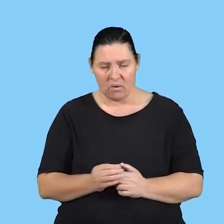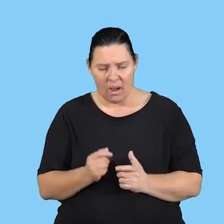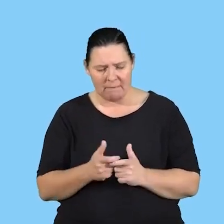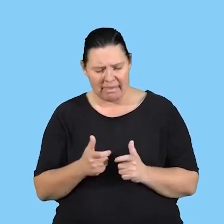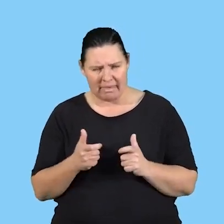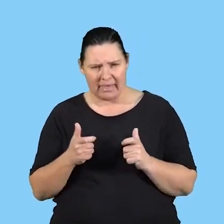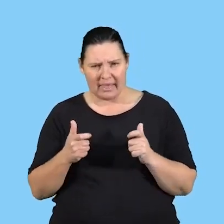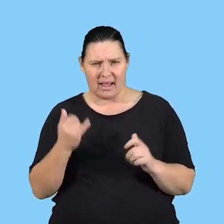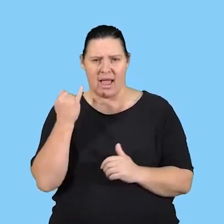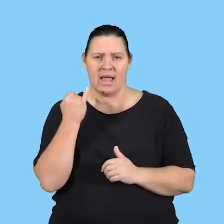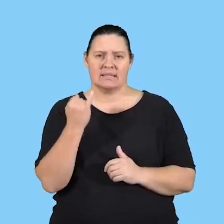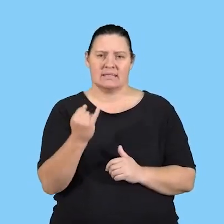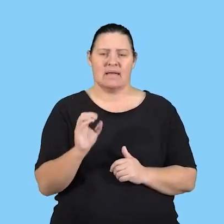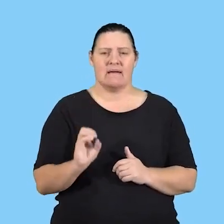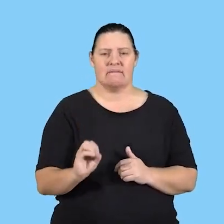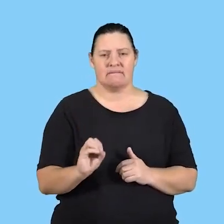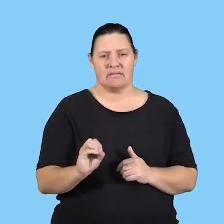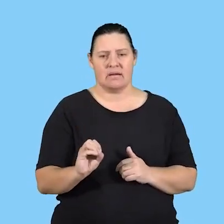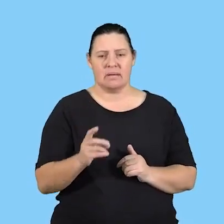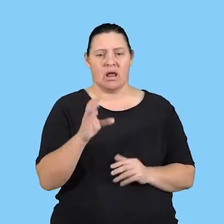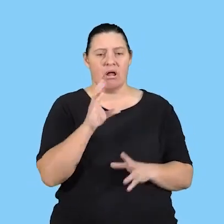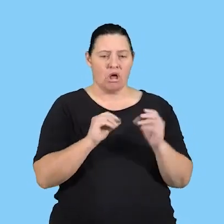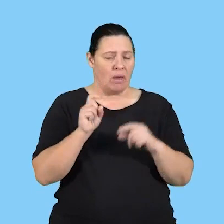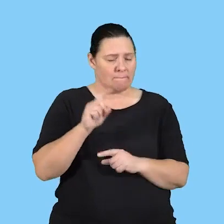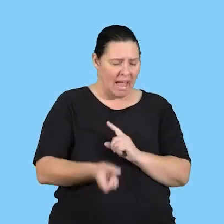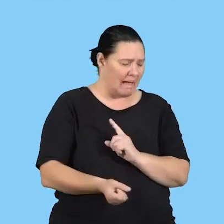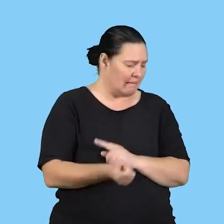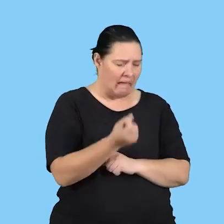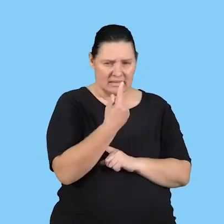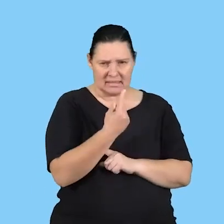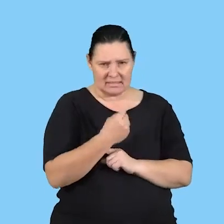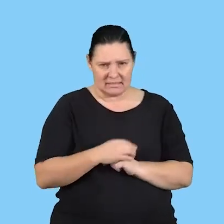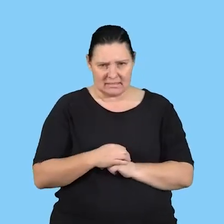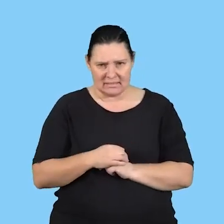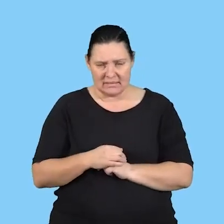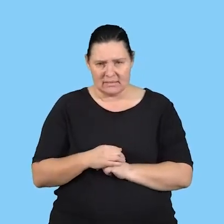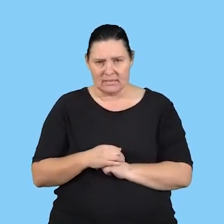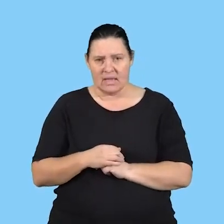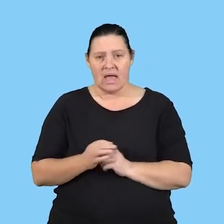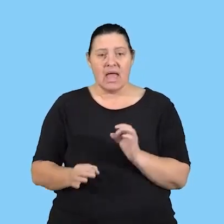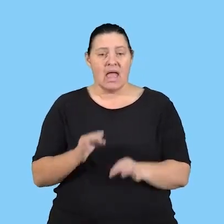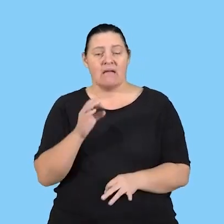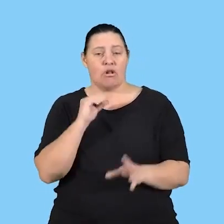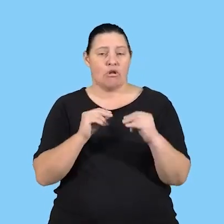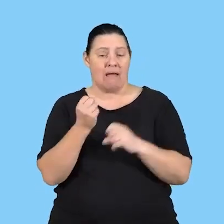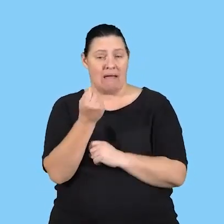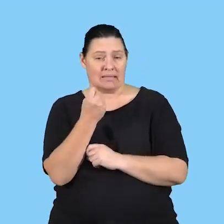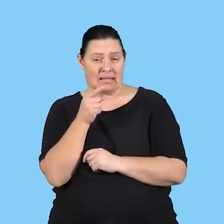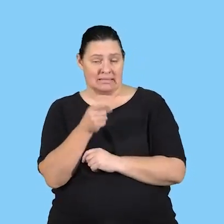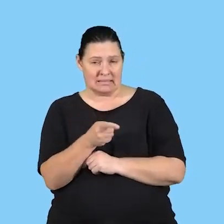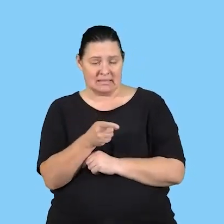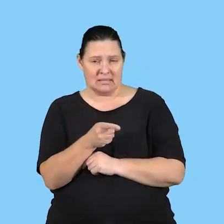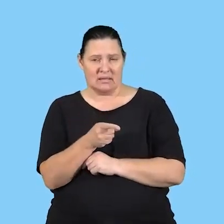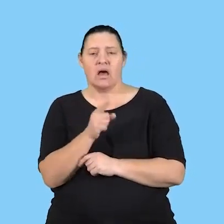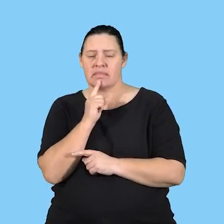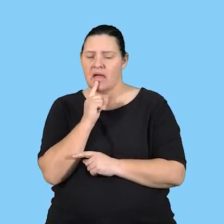major idea, but that learners should get to. Once the learners understand that,